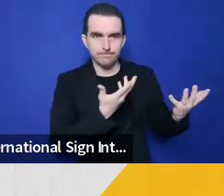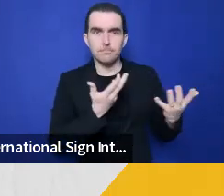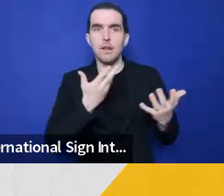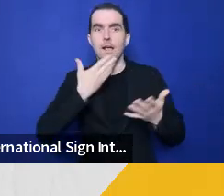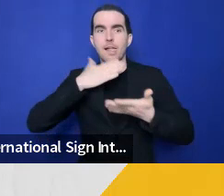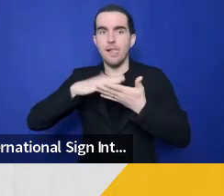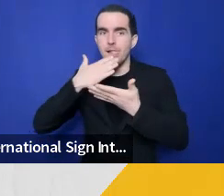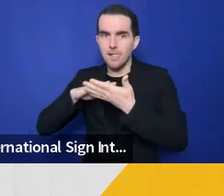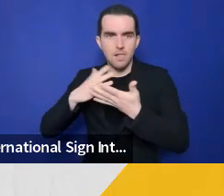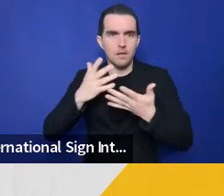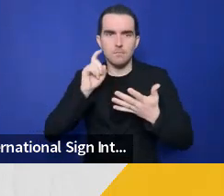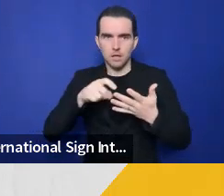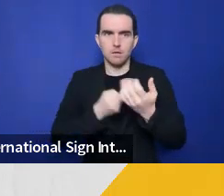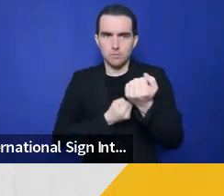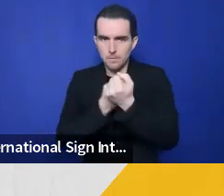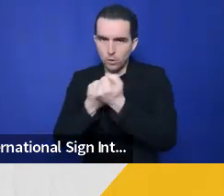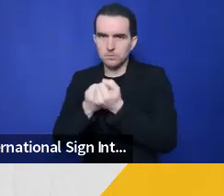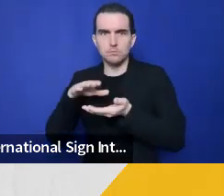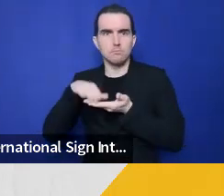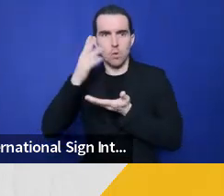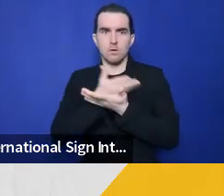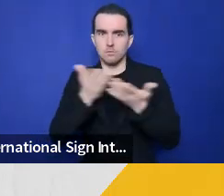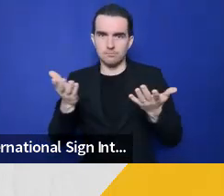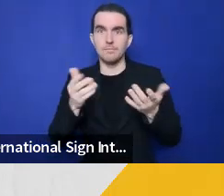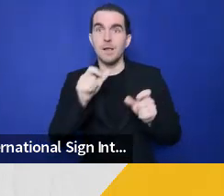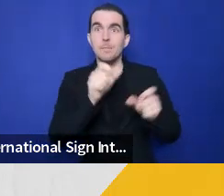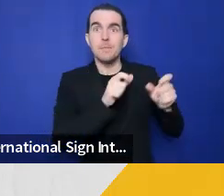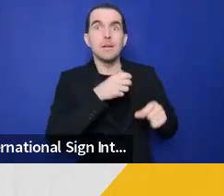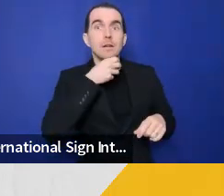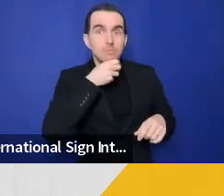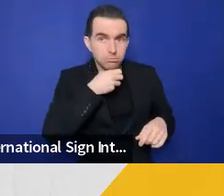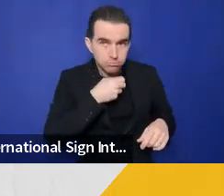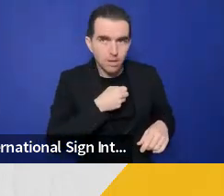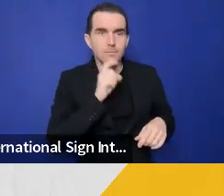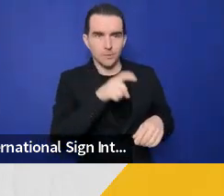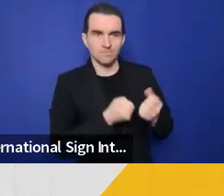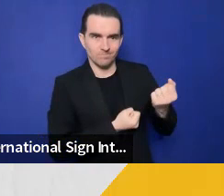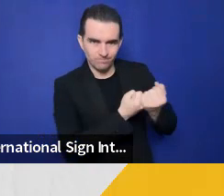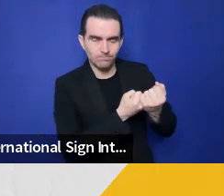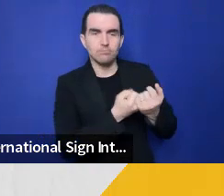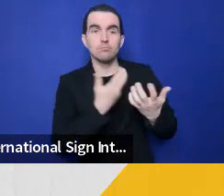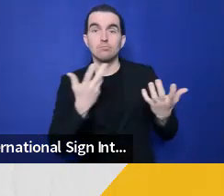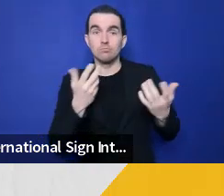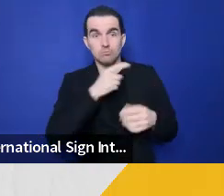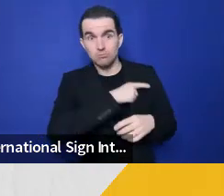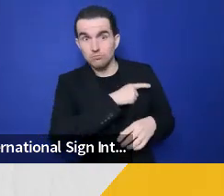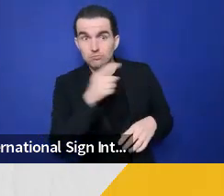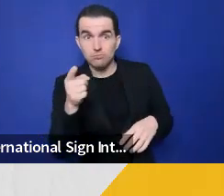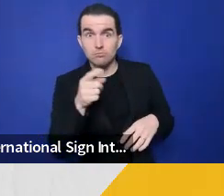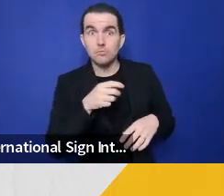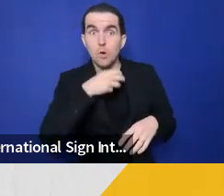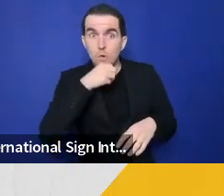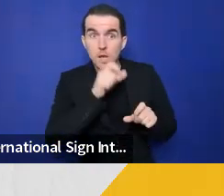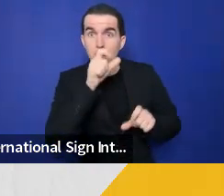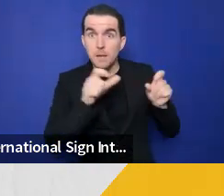encountered by older persons with disabilities varies greatly. The most common old age